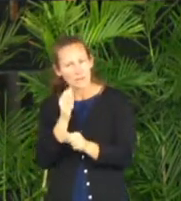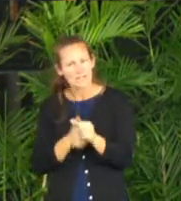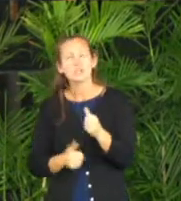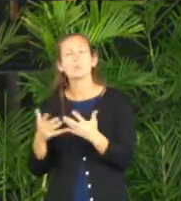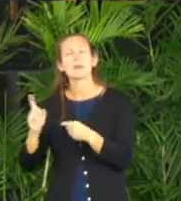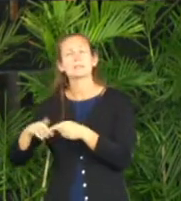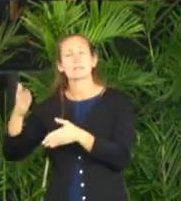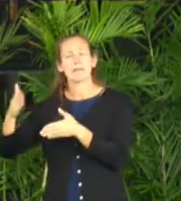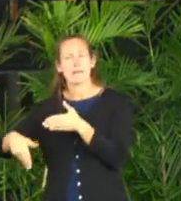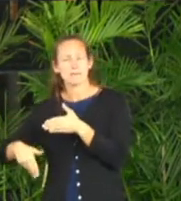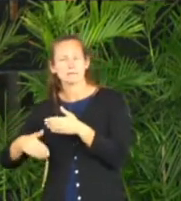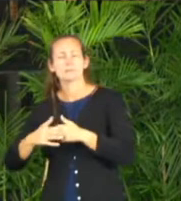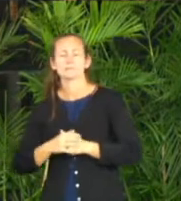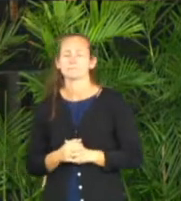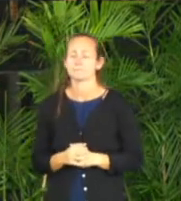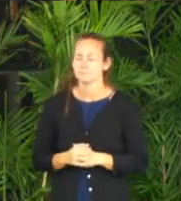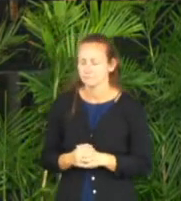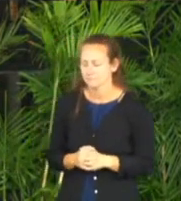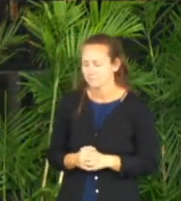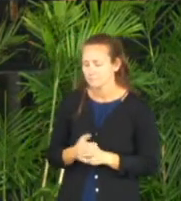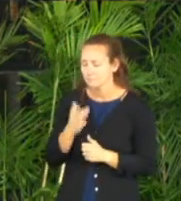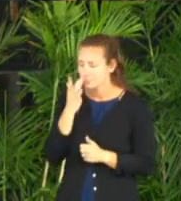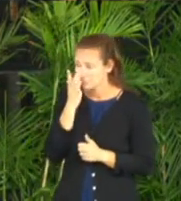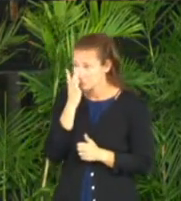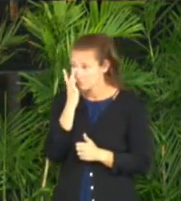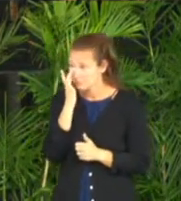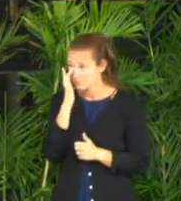until all of the students have been recognized.